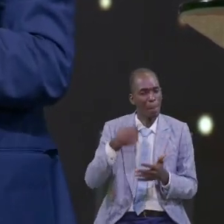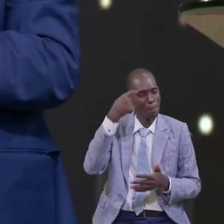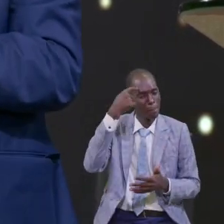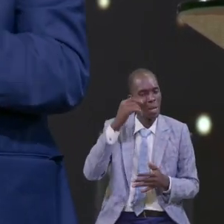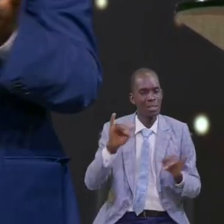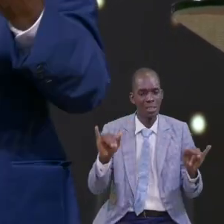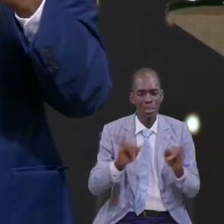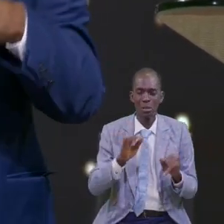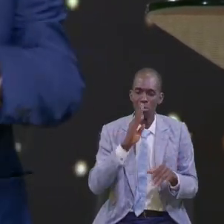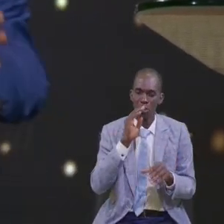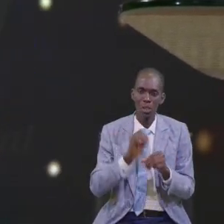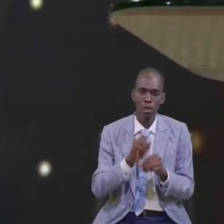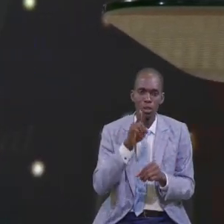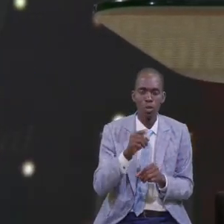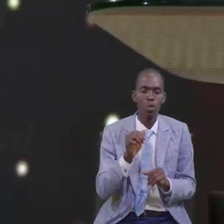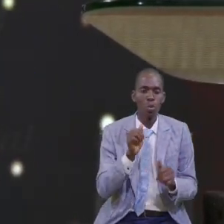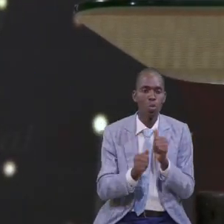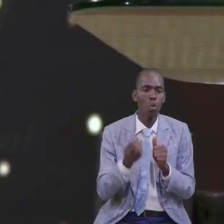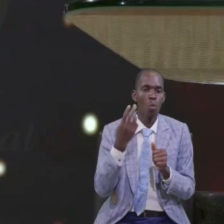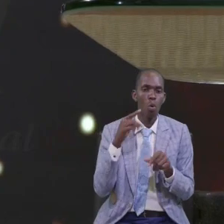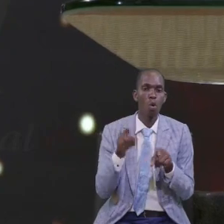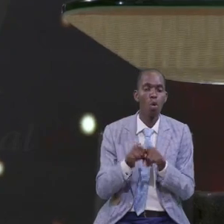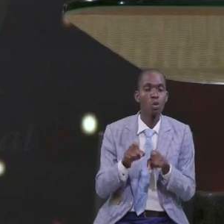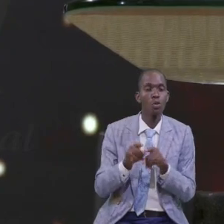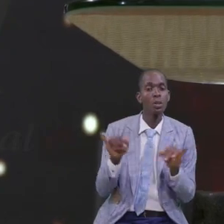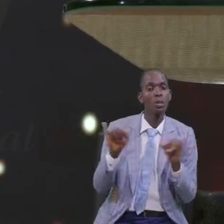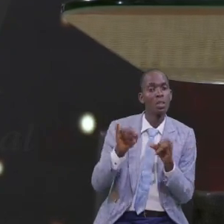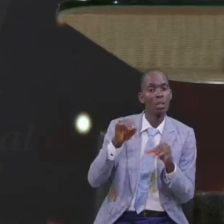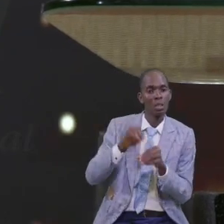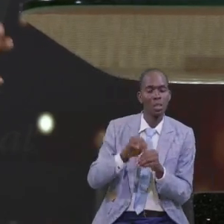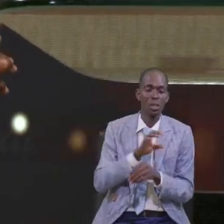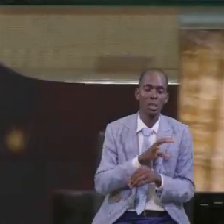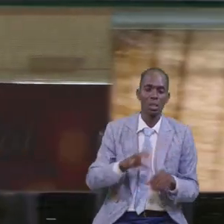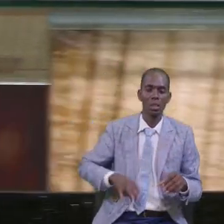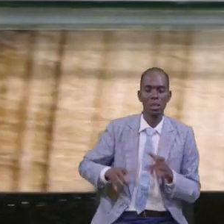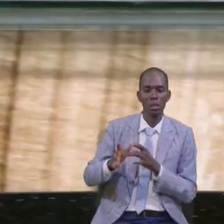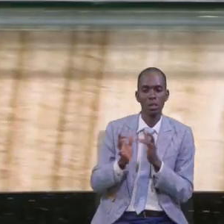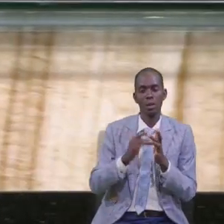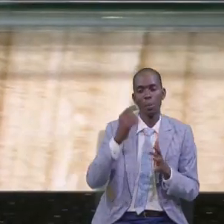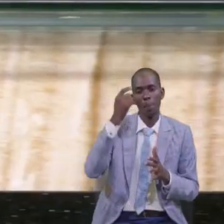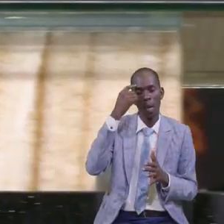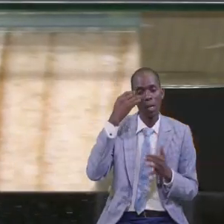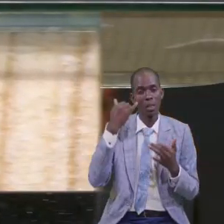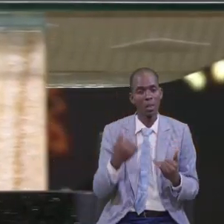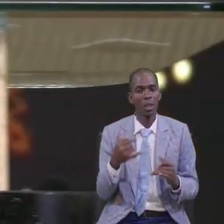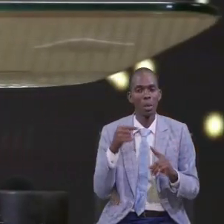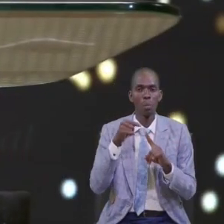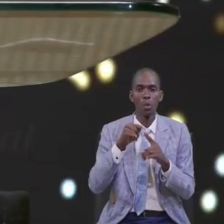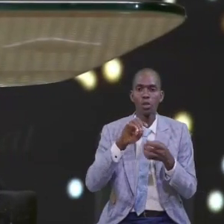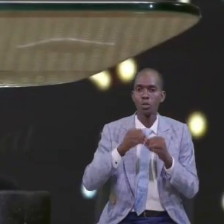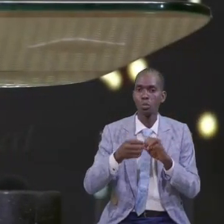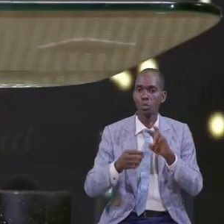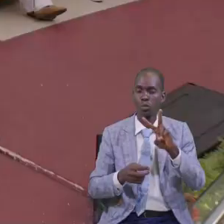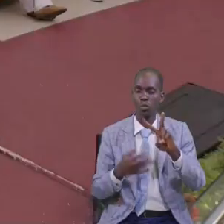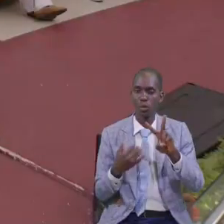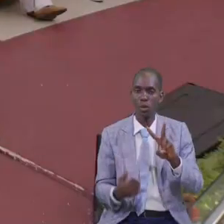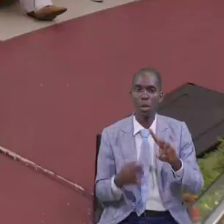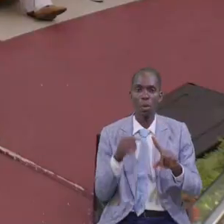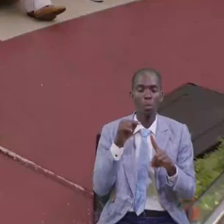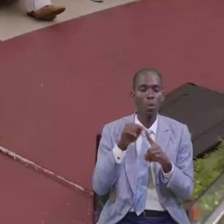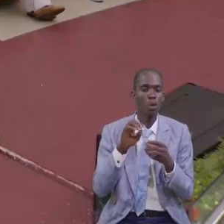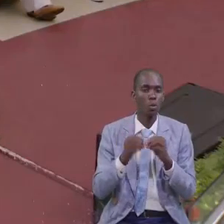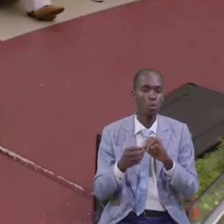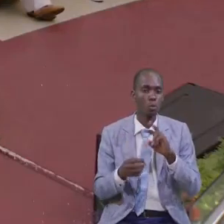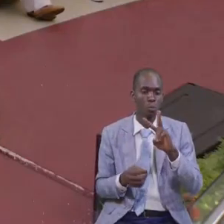be in you, which was also in Christ Jesus. We're coming to point number two here. Point number